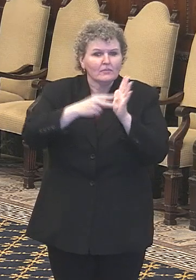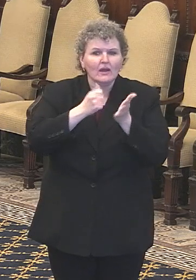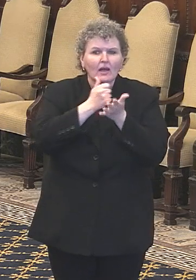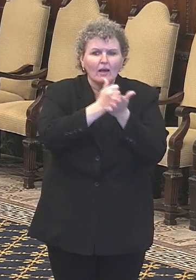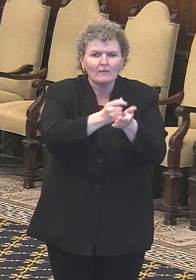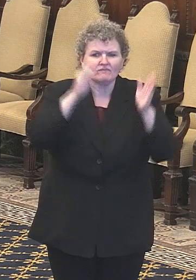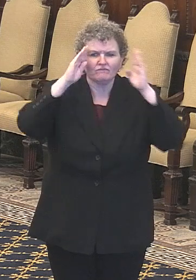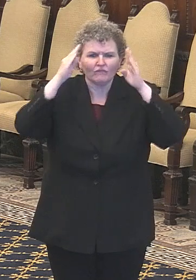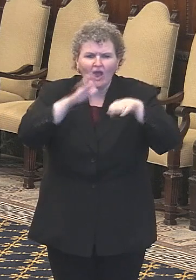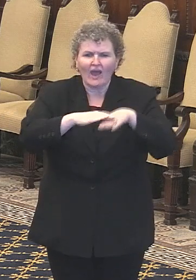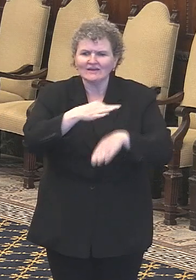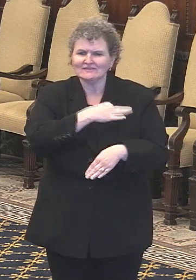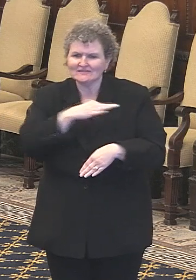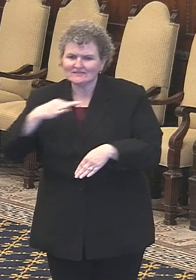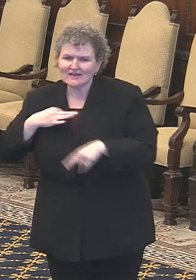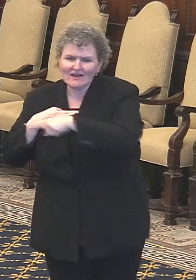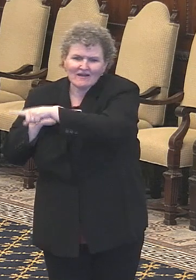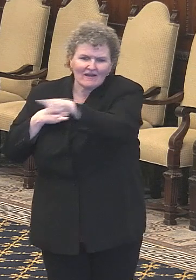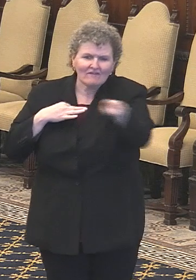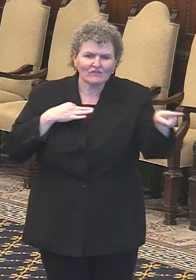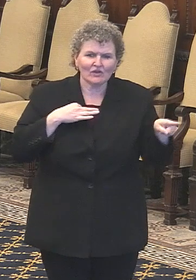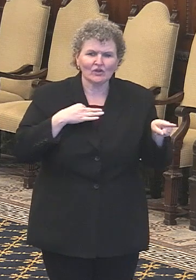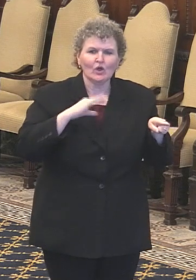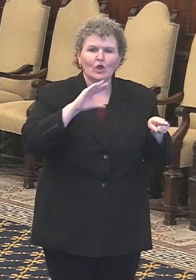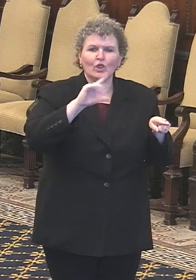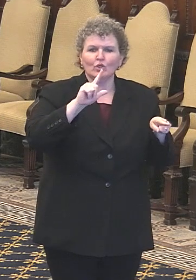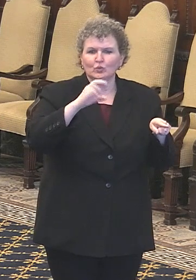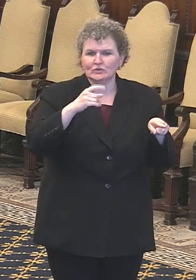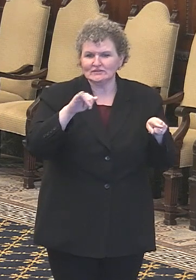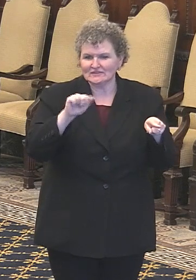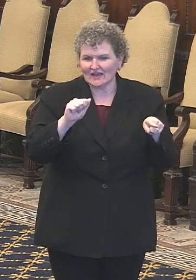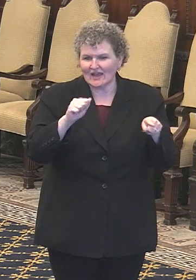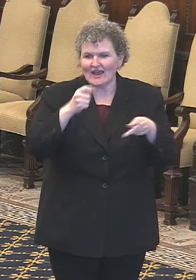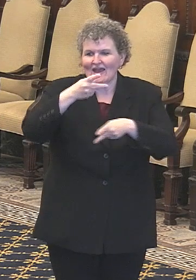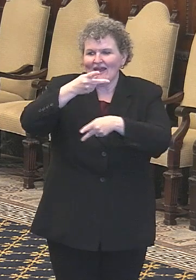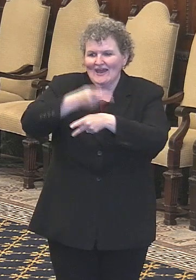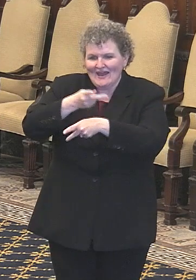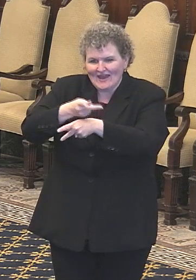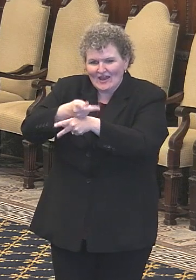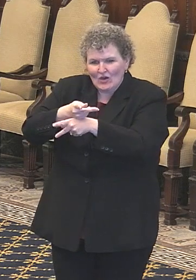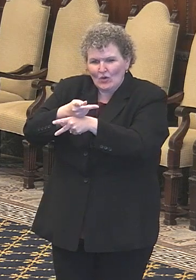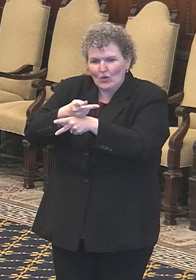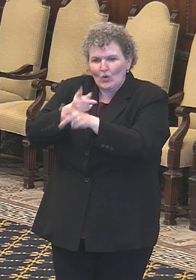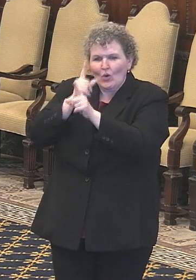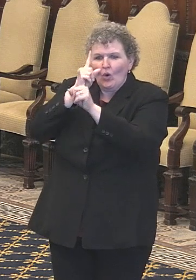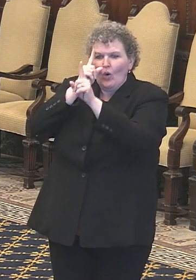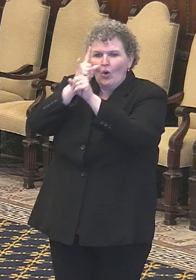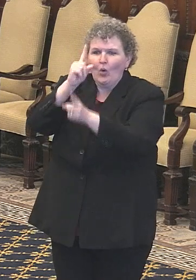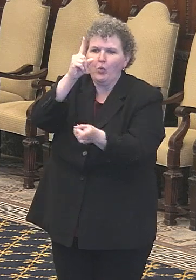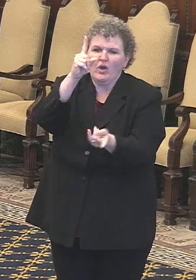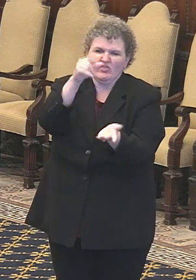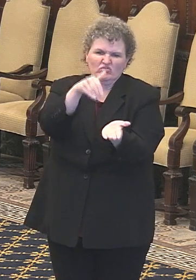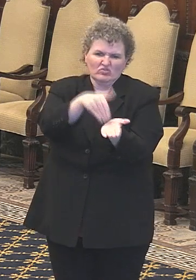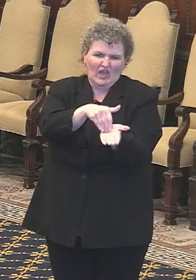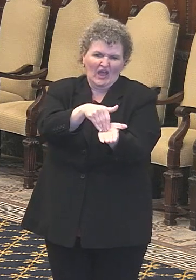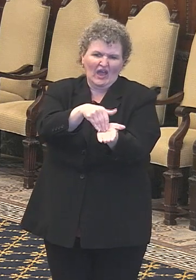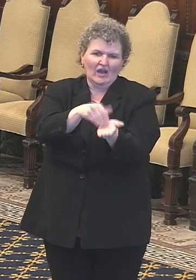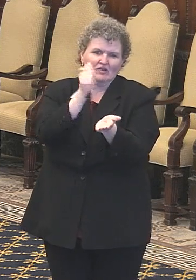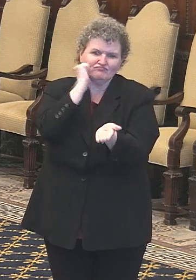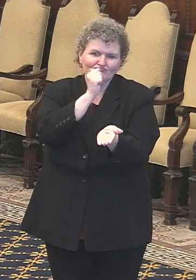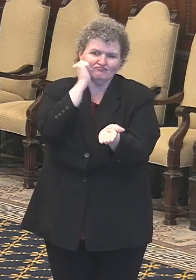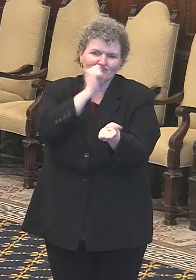logistical, and care concerns for their guests. The current projection is to serve 1,000 takeaway package meals per day, each